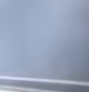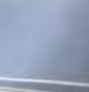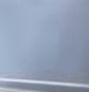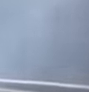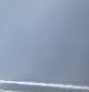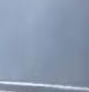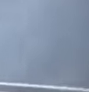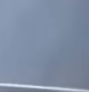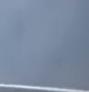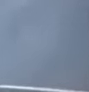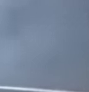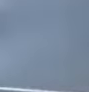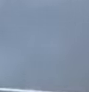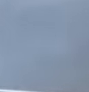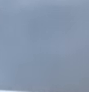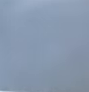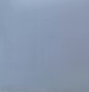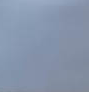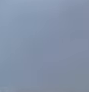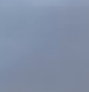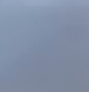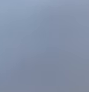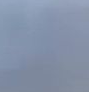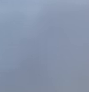Vodi, vodi, andanga.